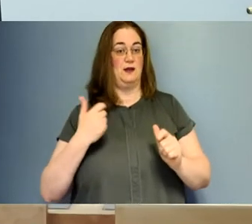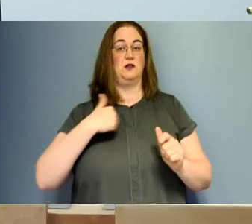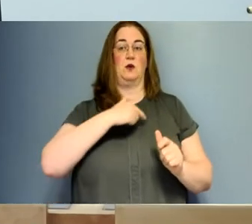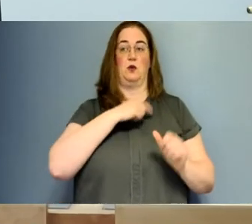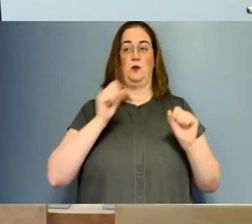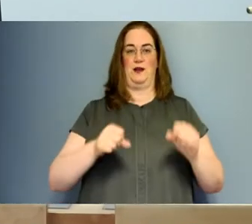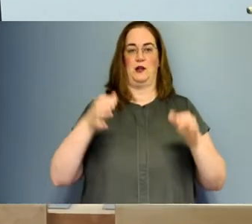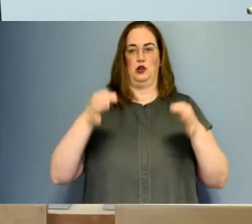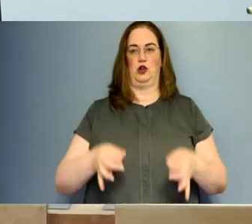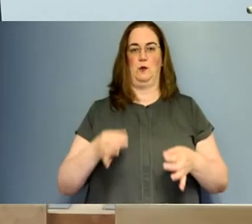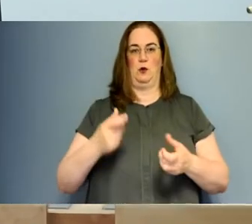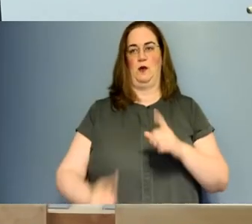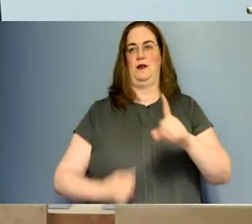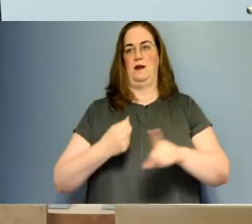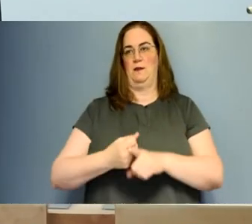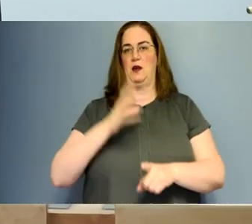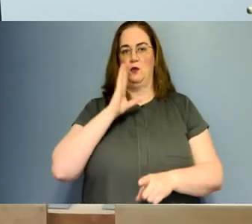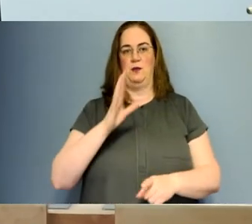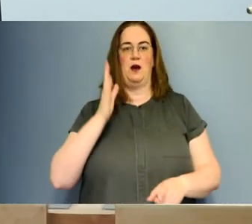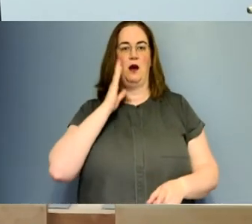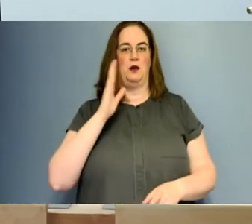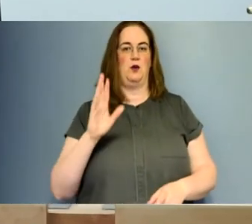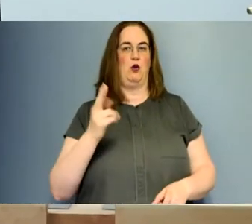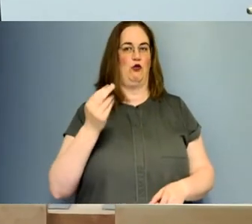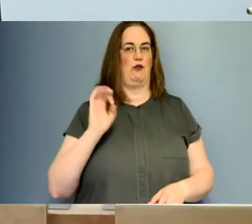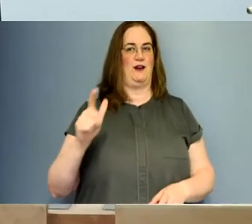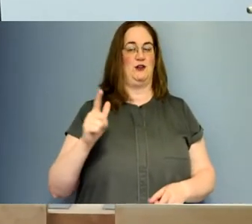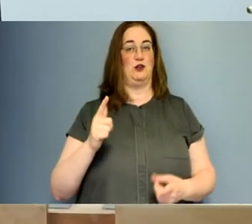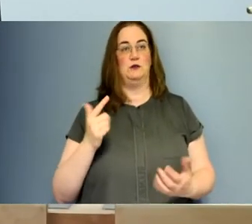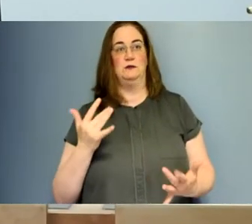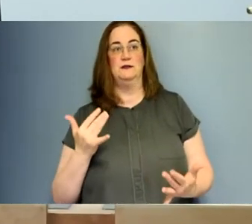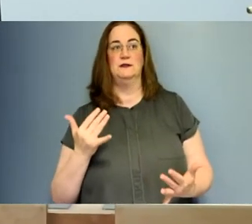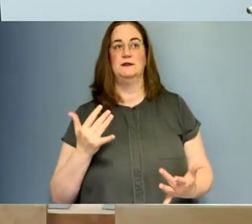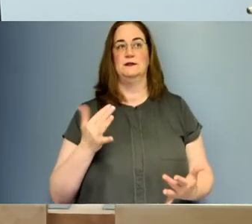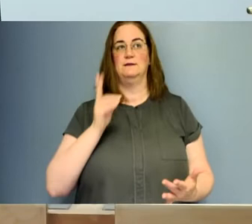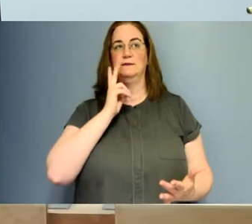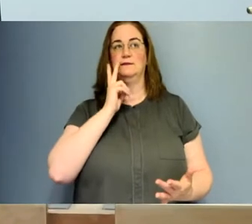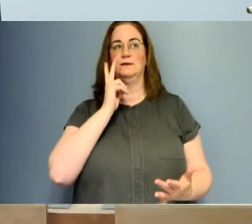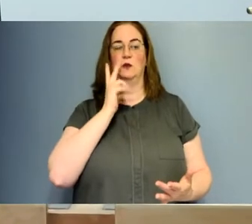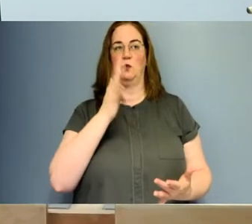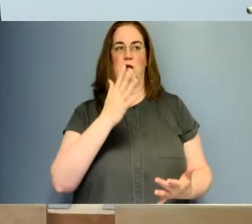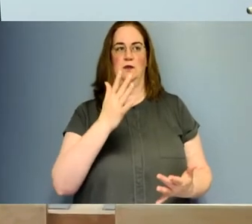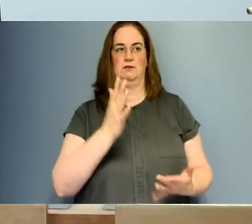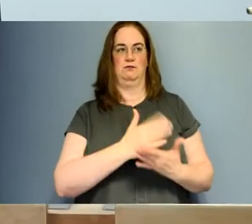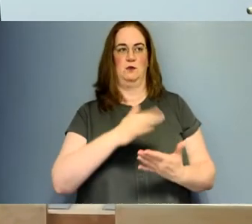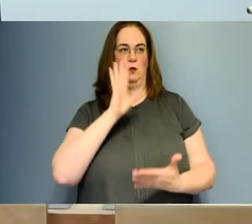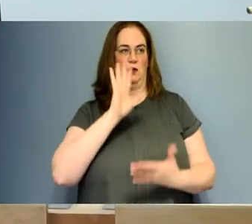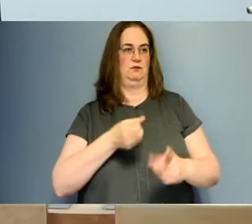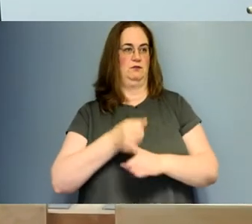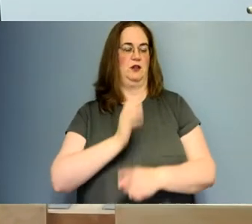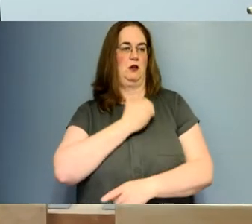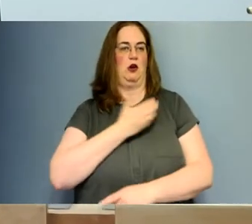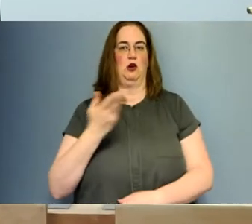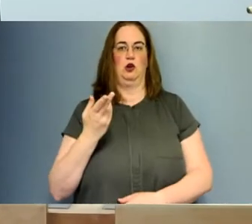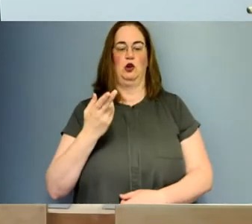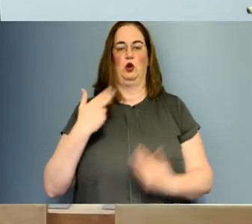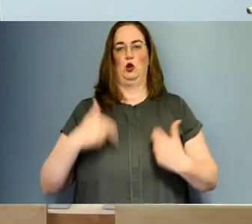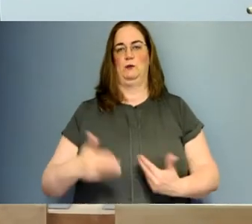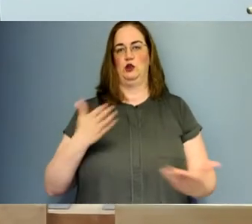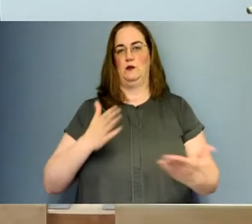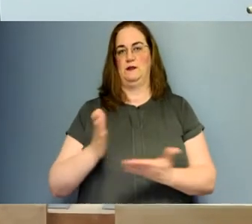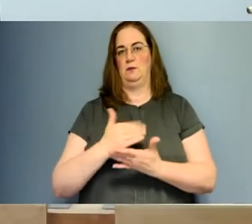can determine what the impacts will be. I know Rachel's anxiously waiting to see what it will be and how it will impact our human services budget as